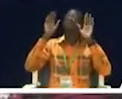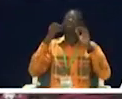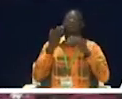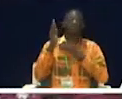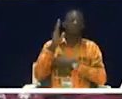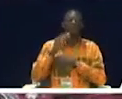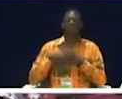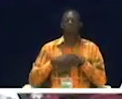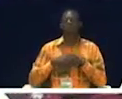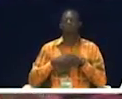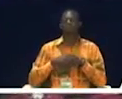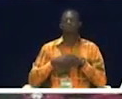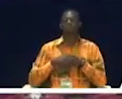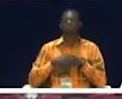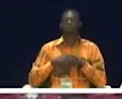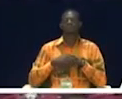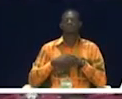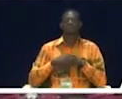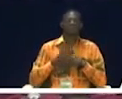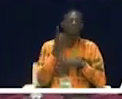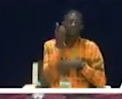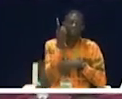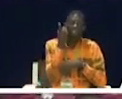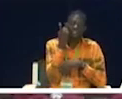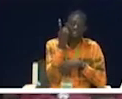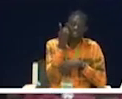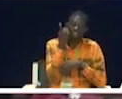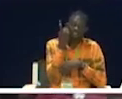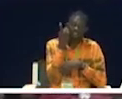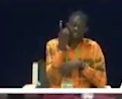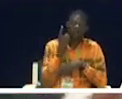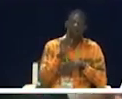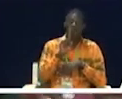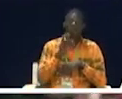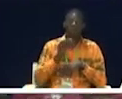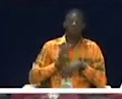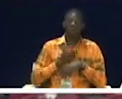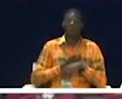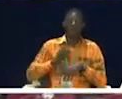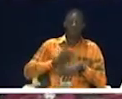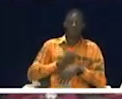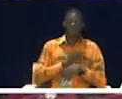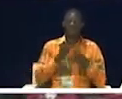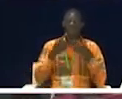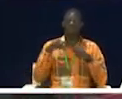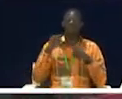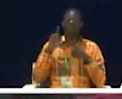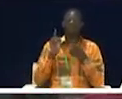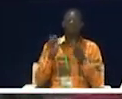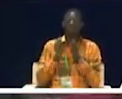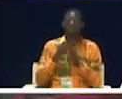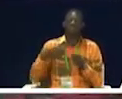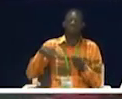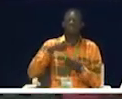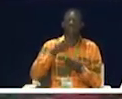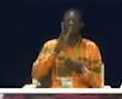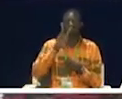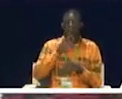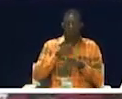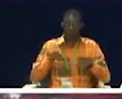Praise the Lord. Recently, one of our members came with